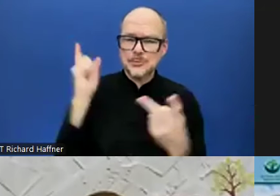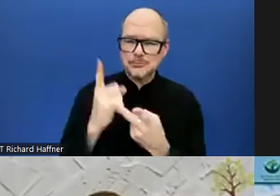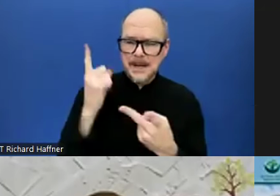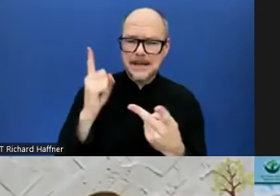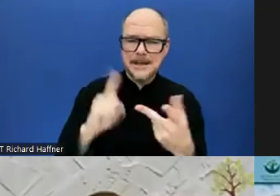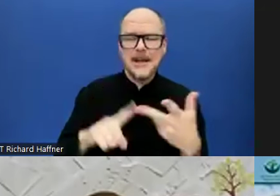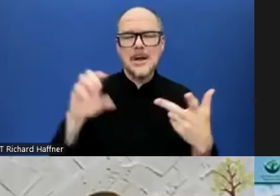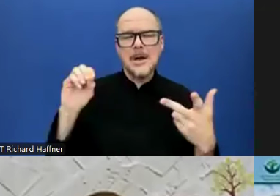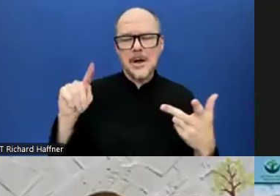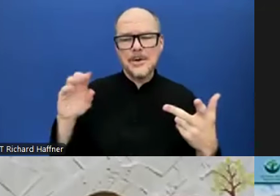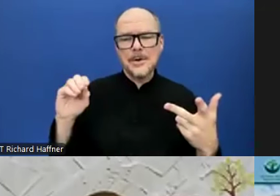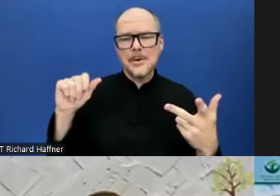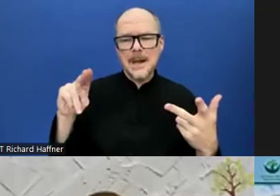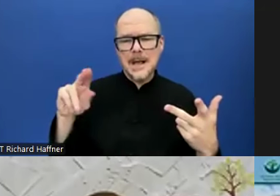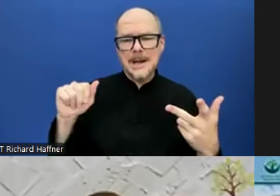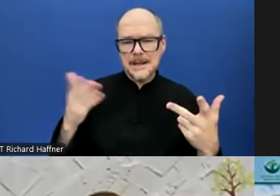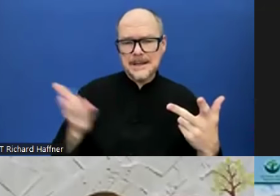Thanks, Susan.